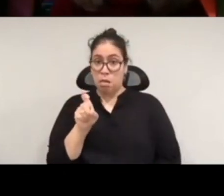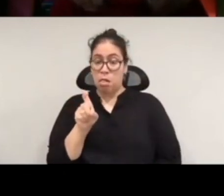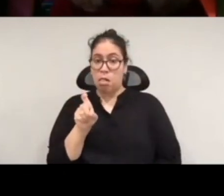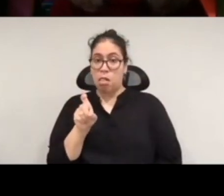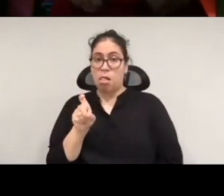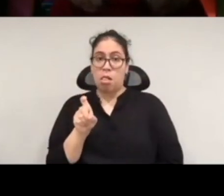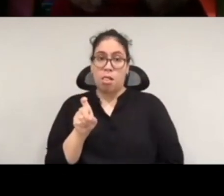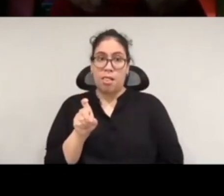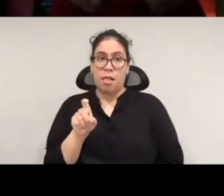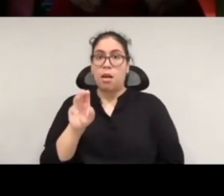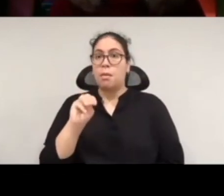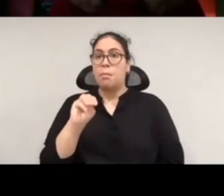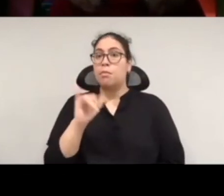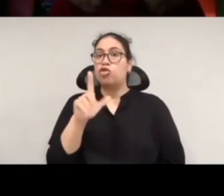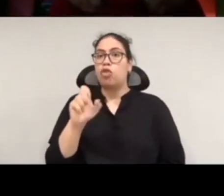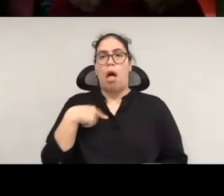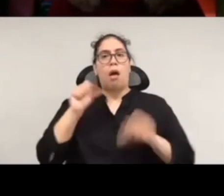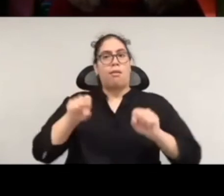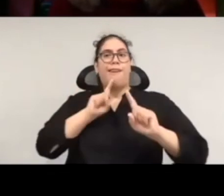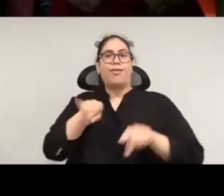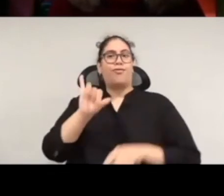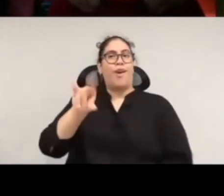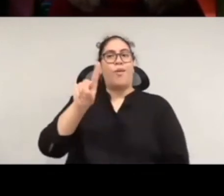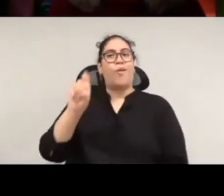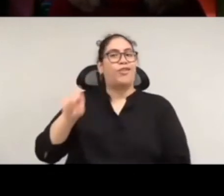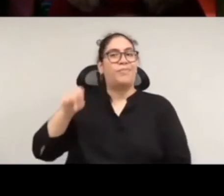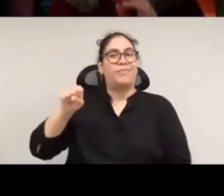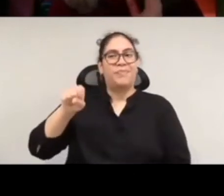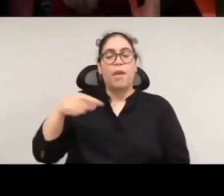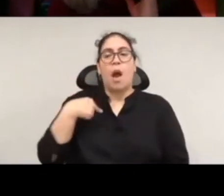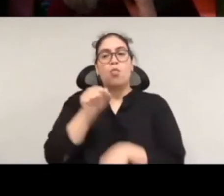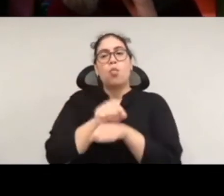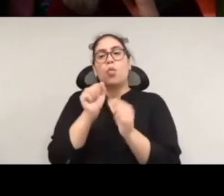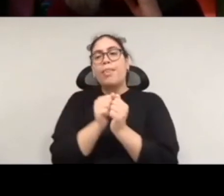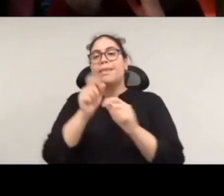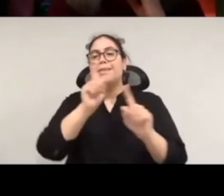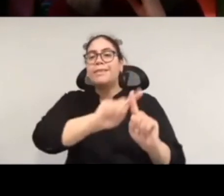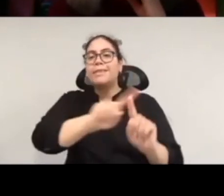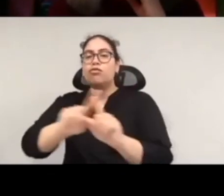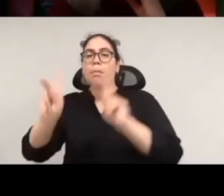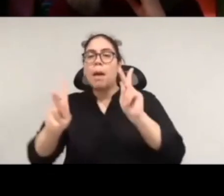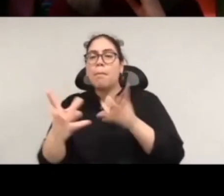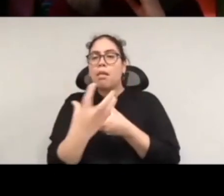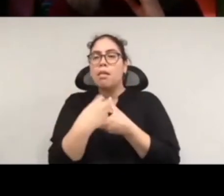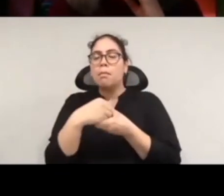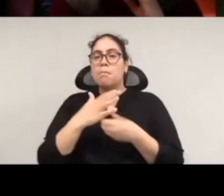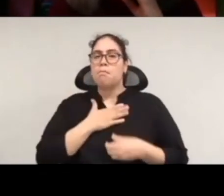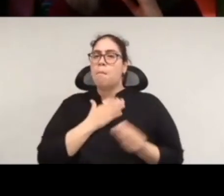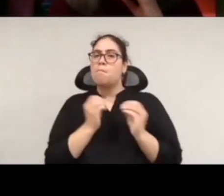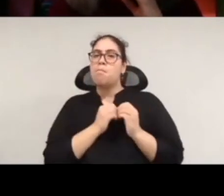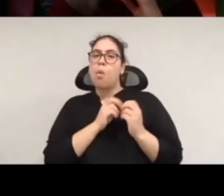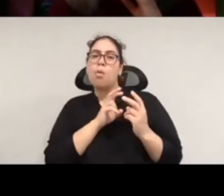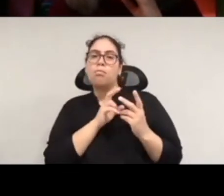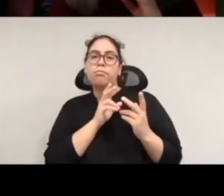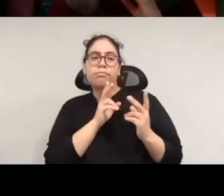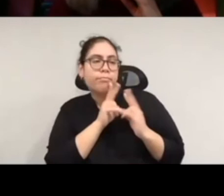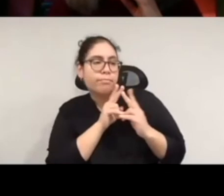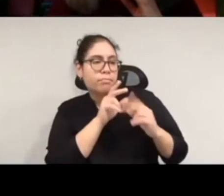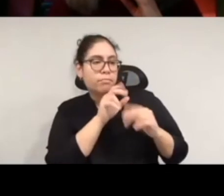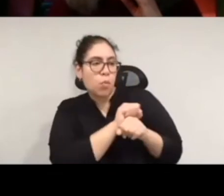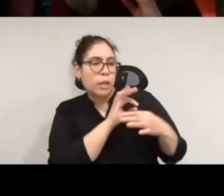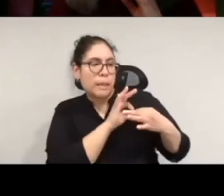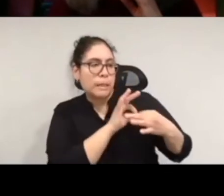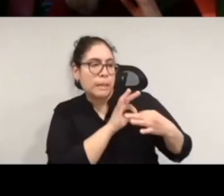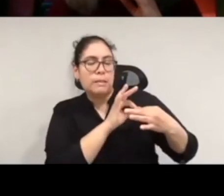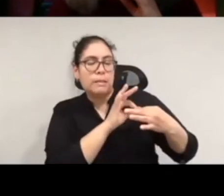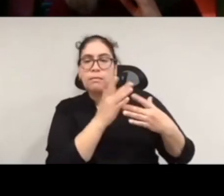can answer in my case, absolutely, because I'm working with different people. So, but mine's a more intimate experience that I go through, and I have a unique way in which